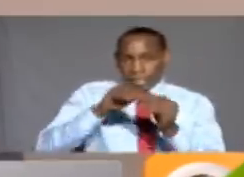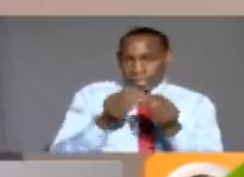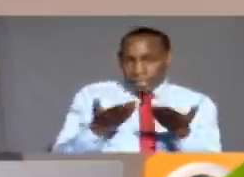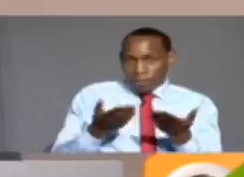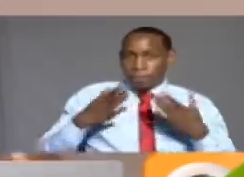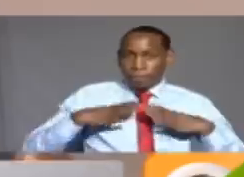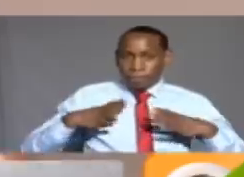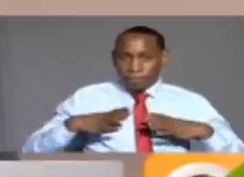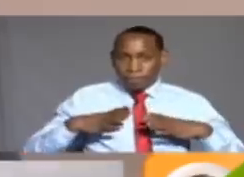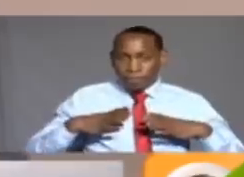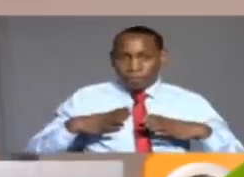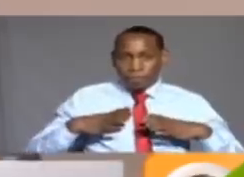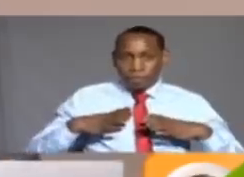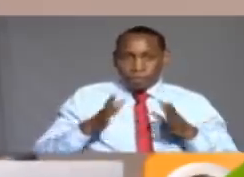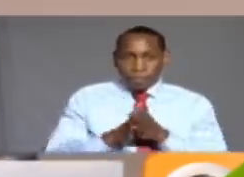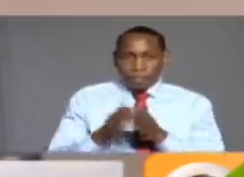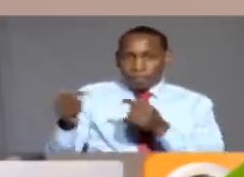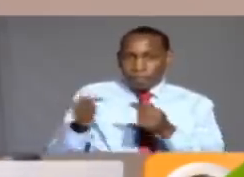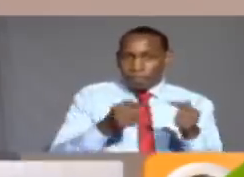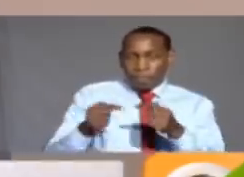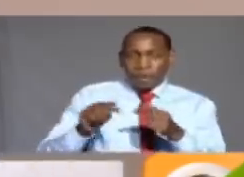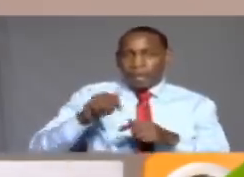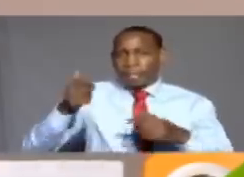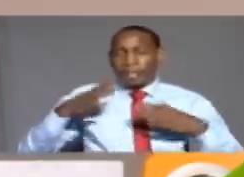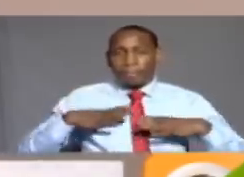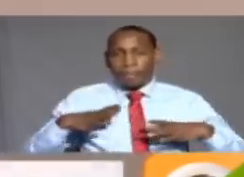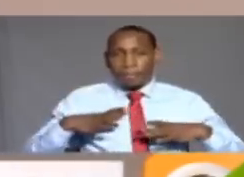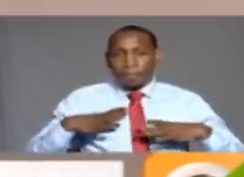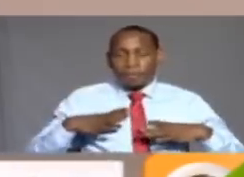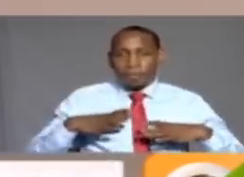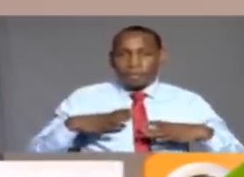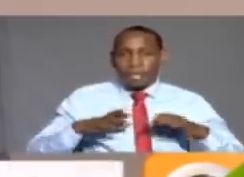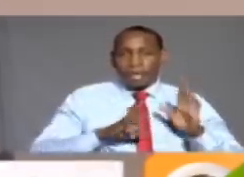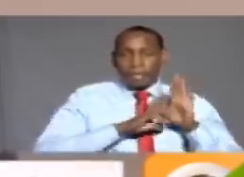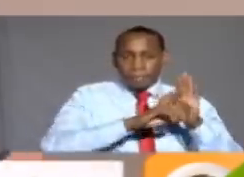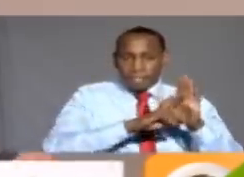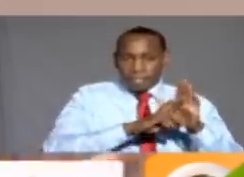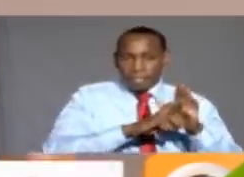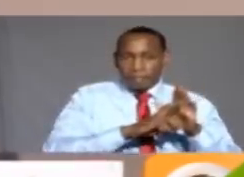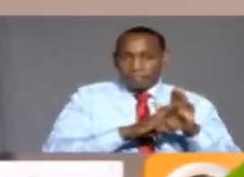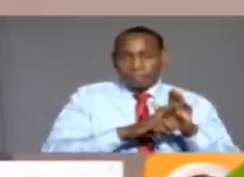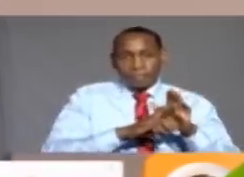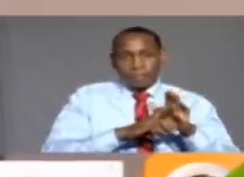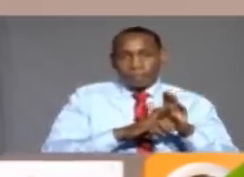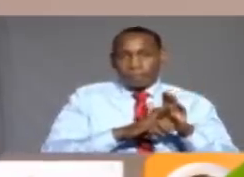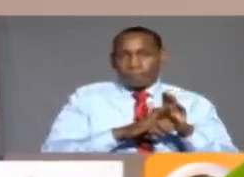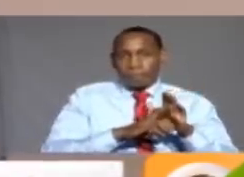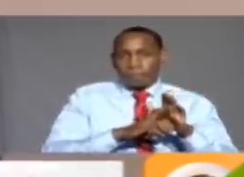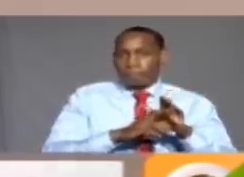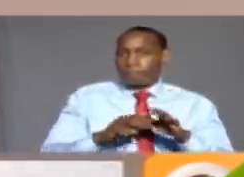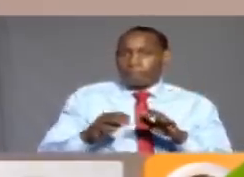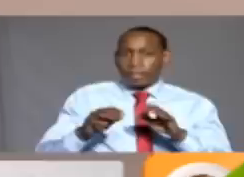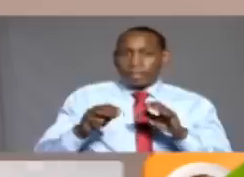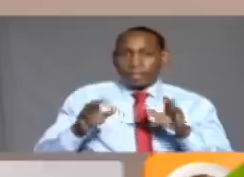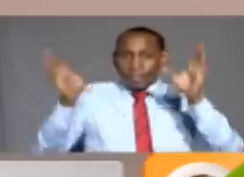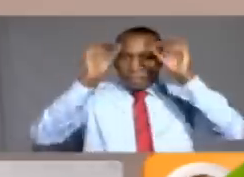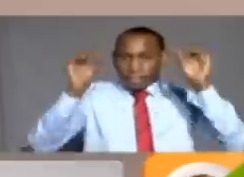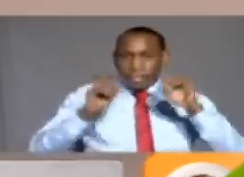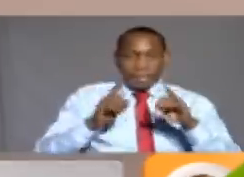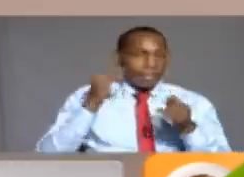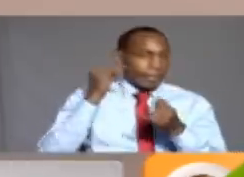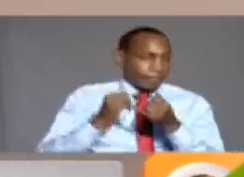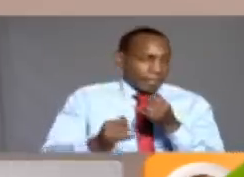even people and fight by other people, even for and on behalf, fake for and on behalf of the president. But